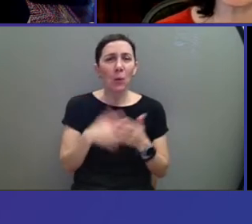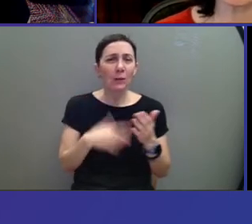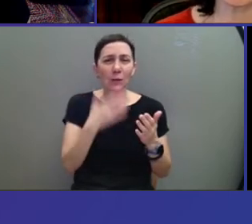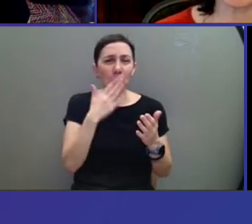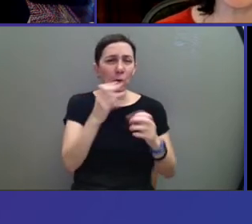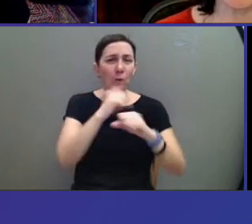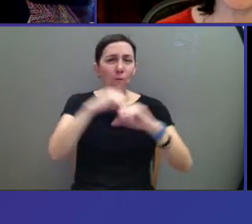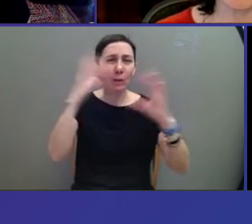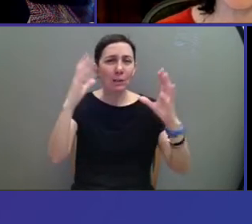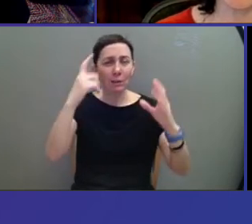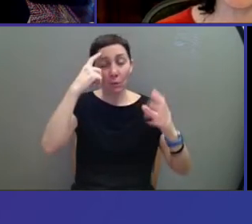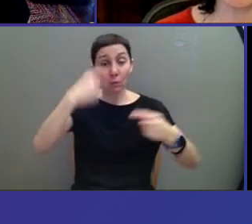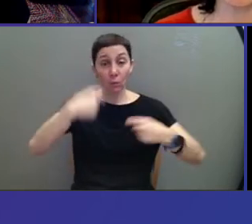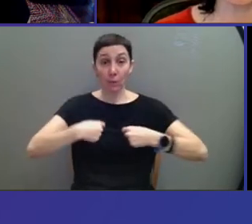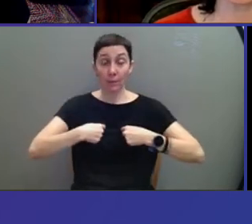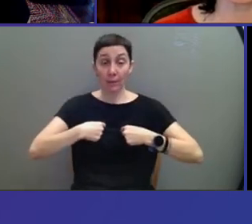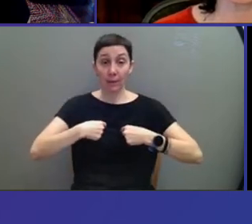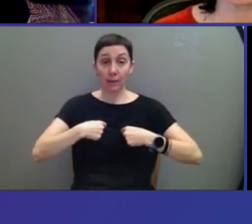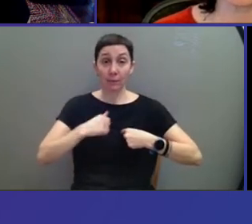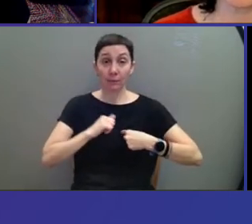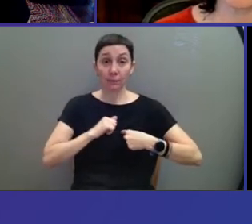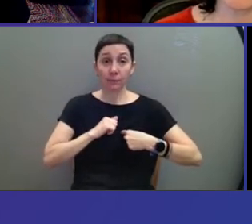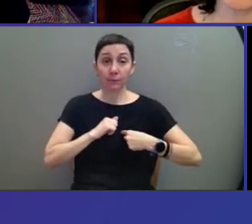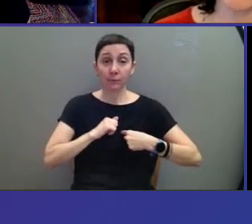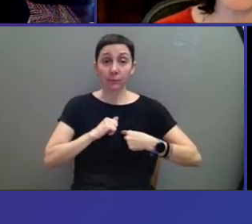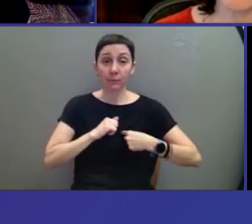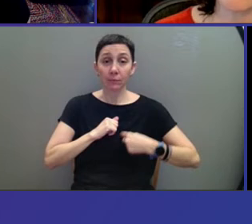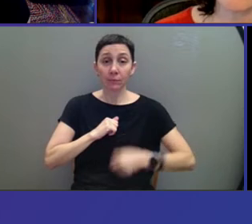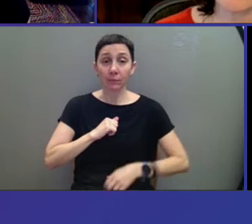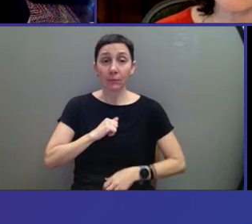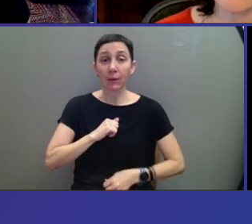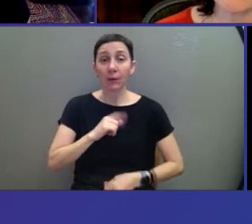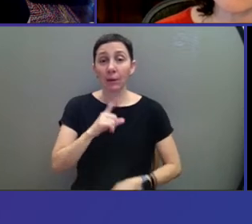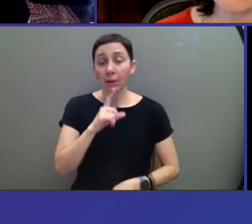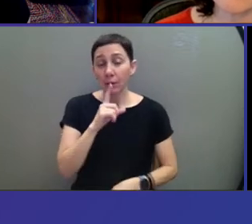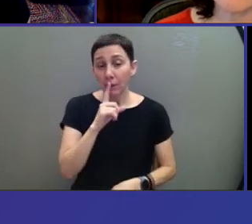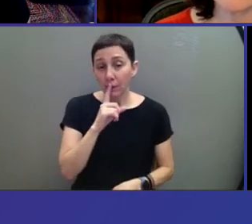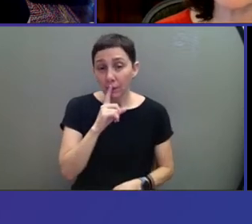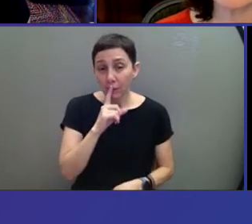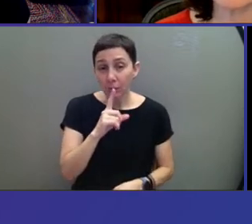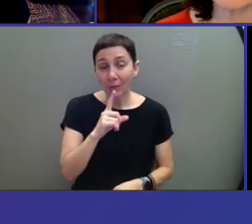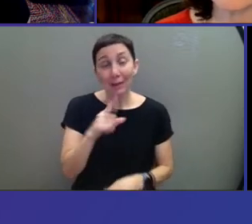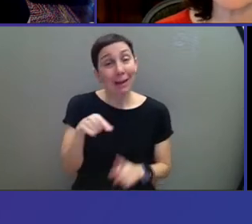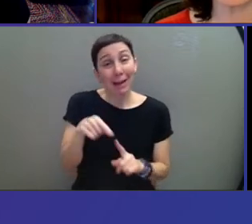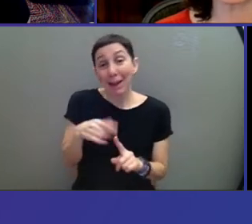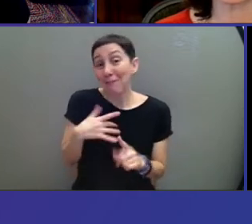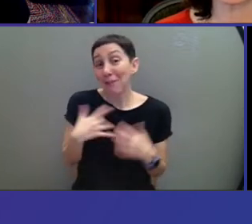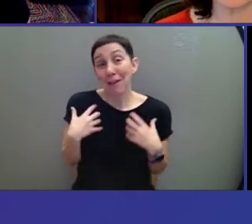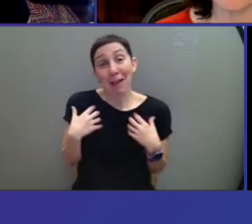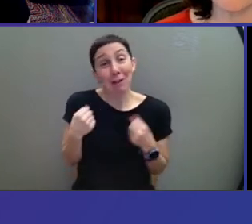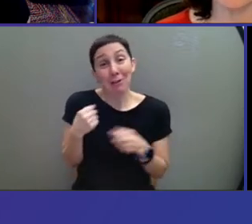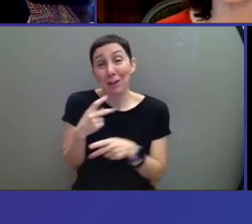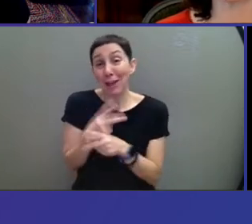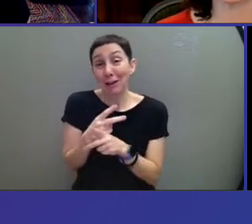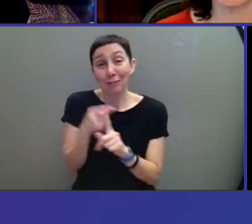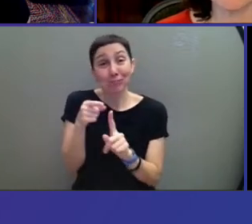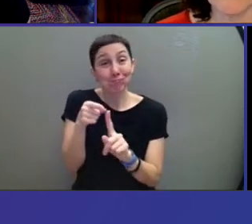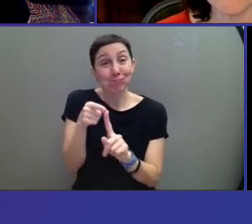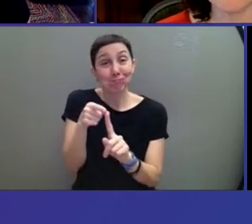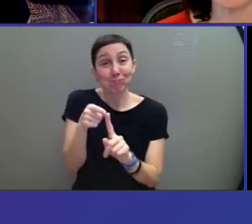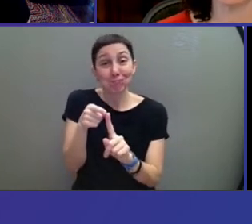personally, it's really doubling down on healthcare. As Randi said, safety nets.